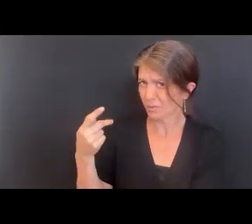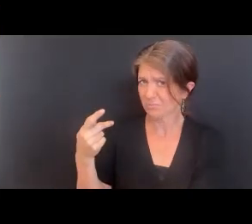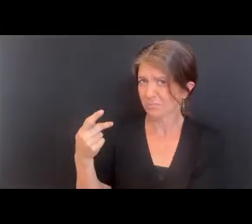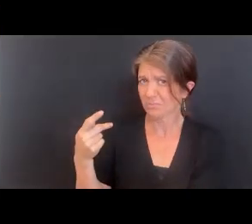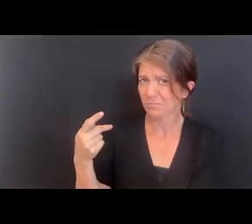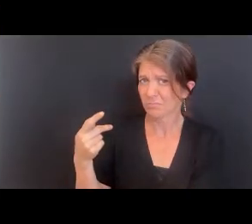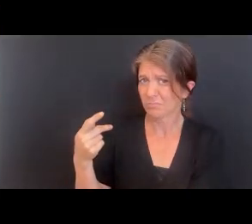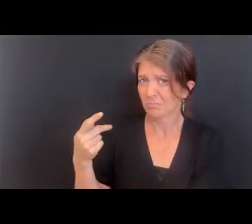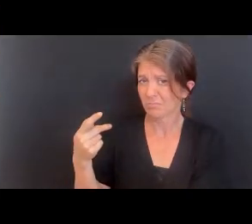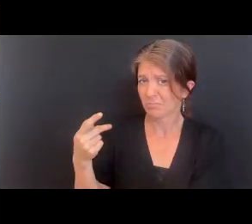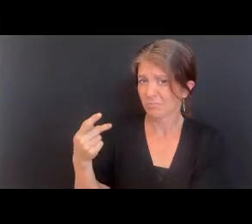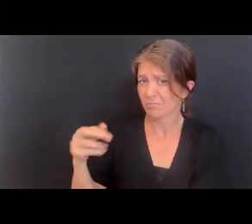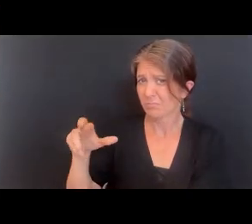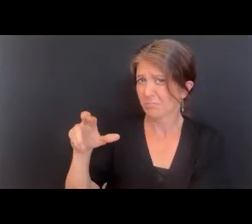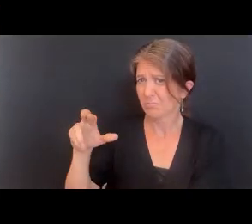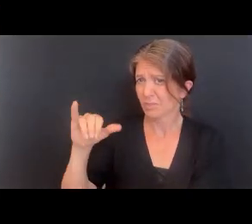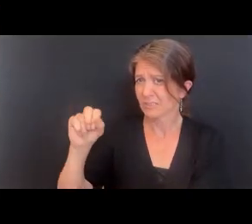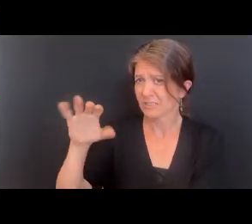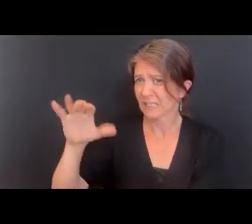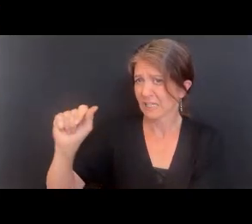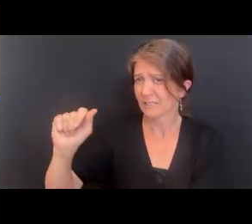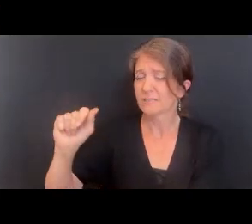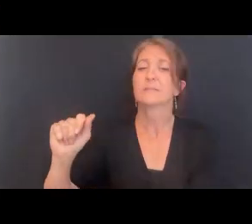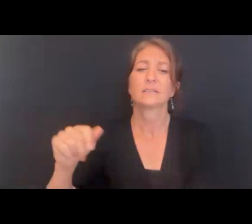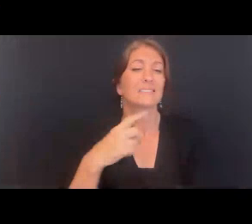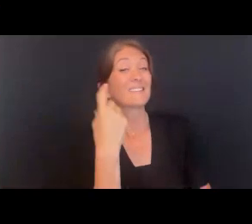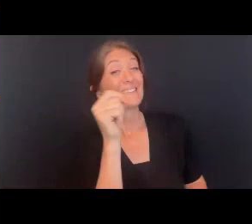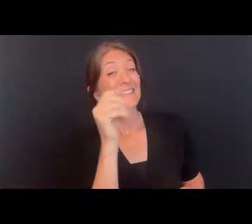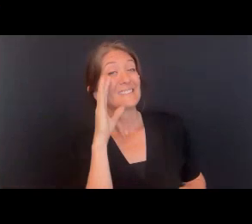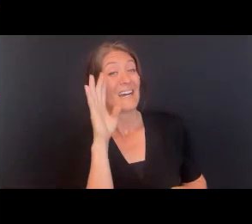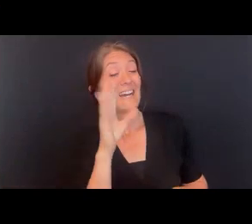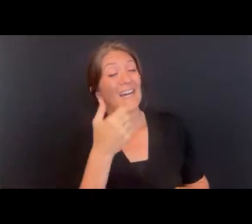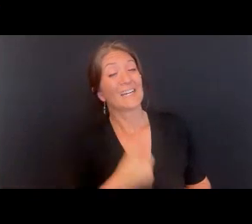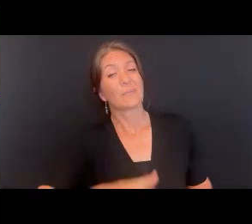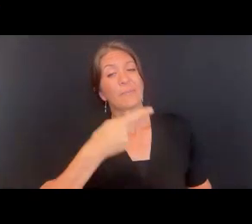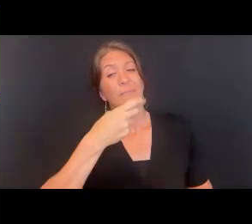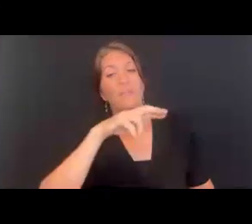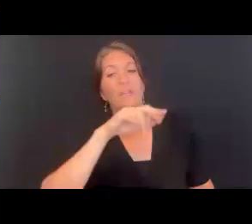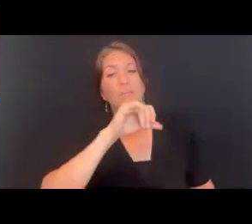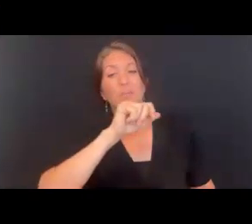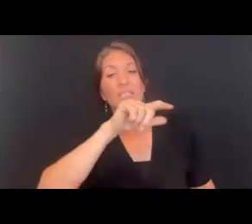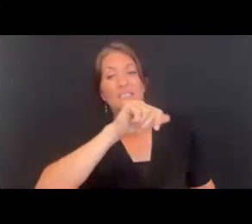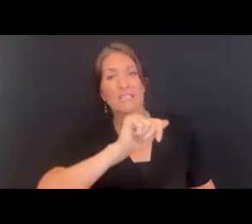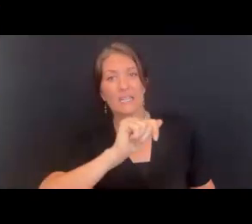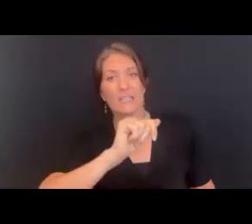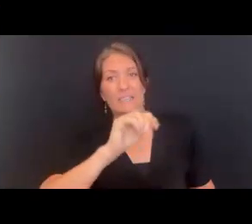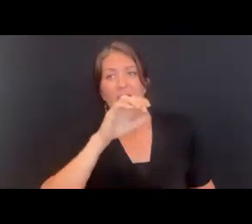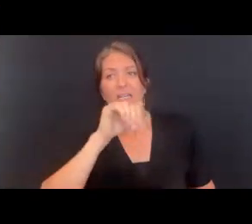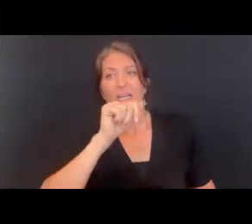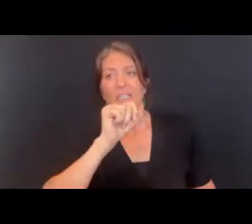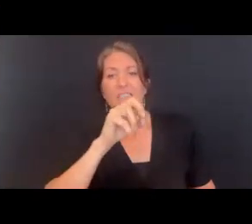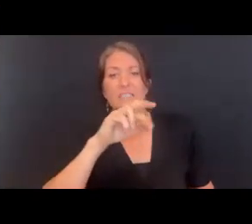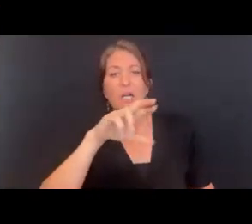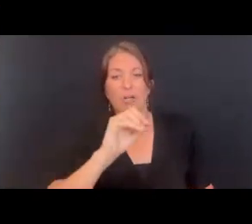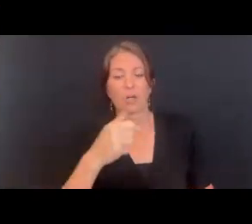It is. I just turning off my mute. Hi, everyone. My name is Priska Asaro, and I'm the Executive